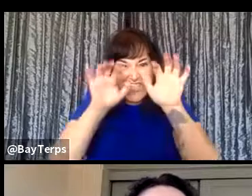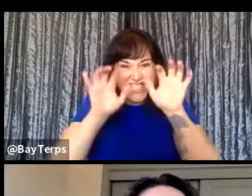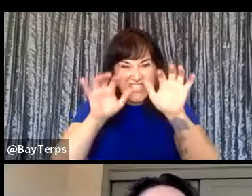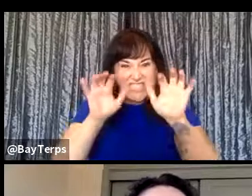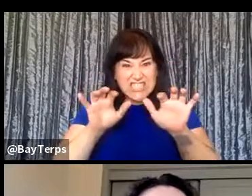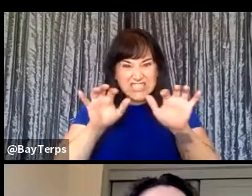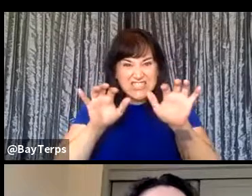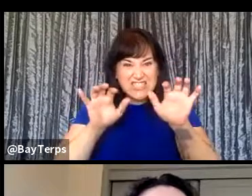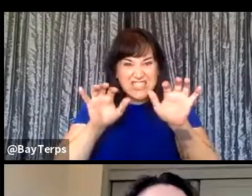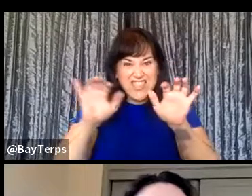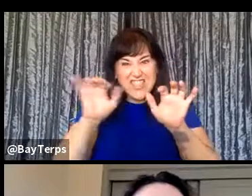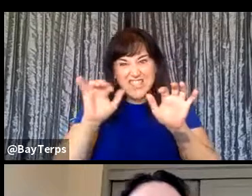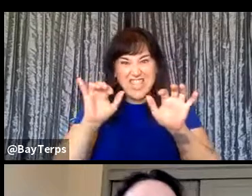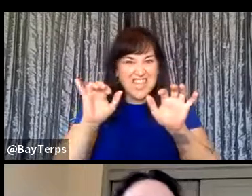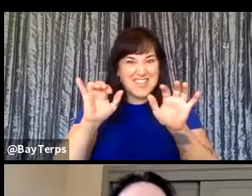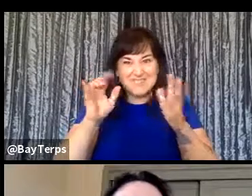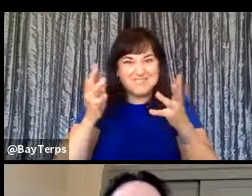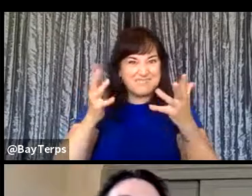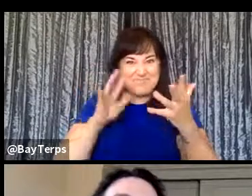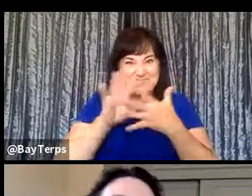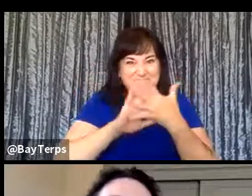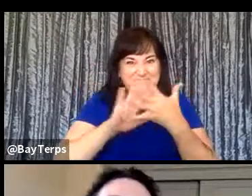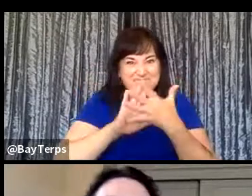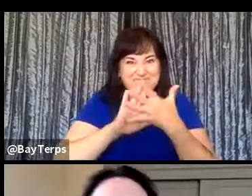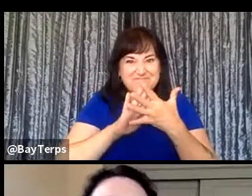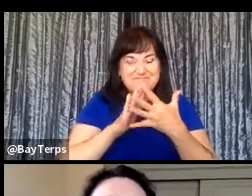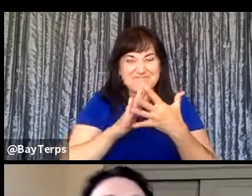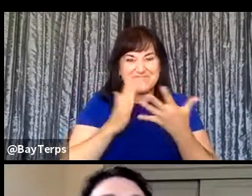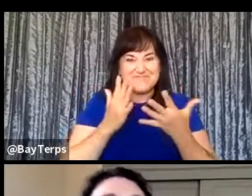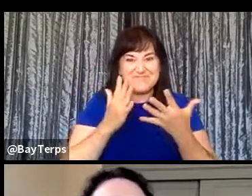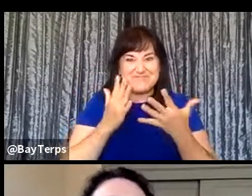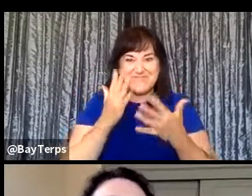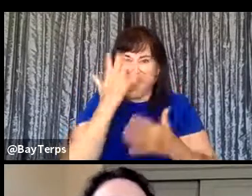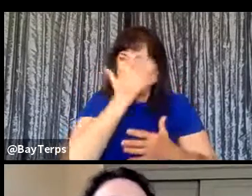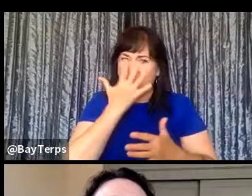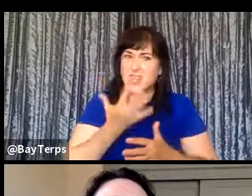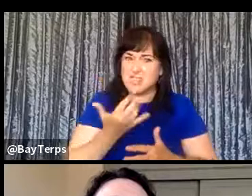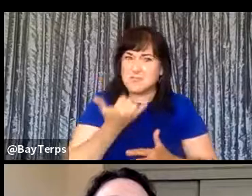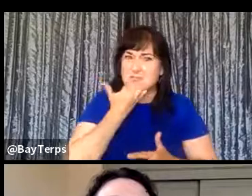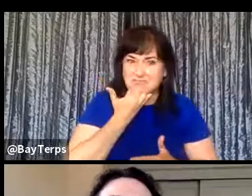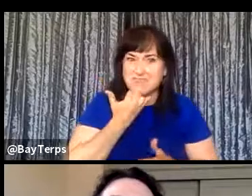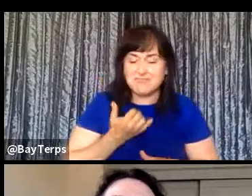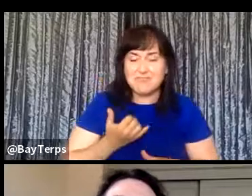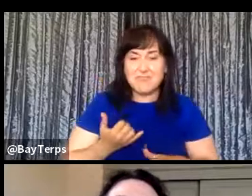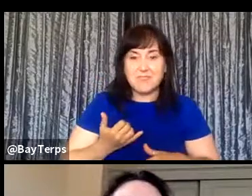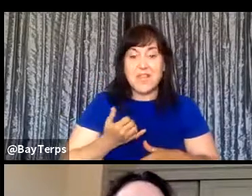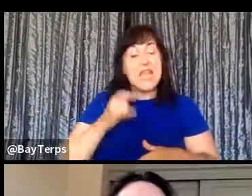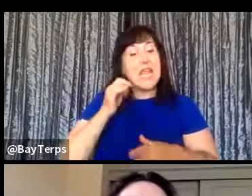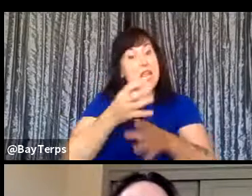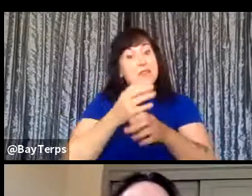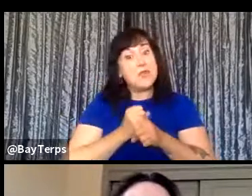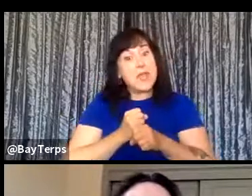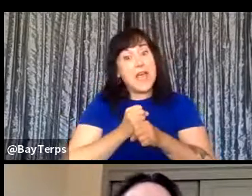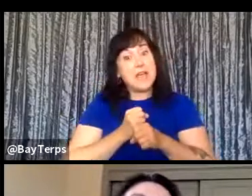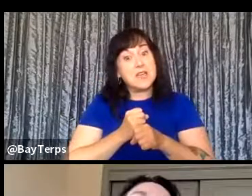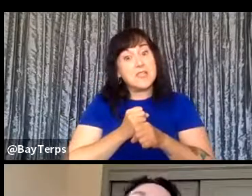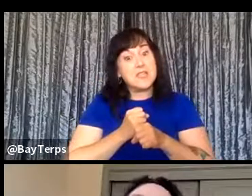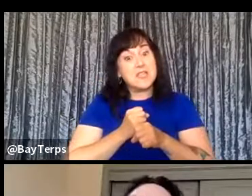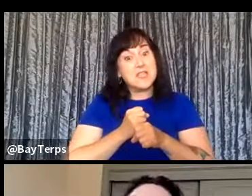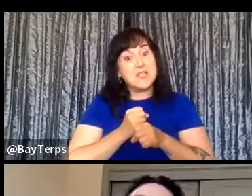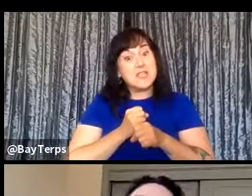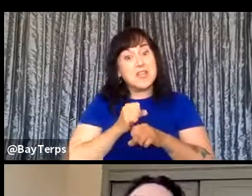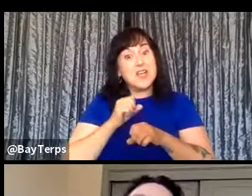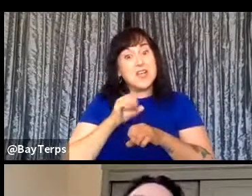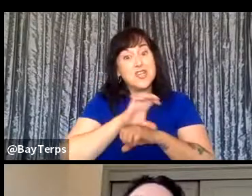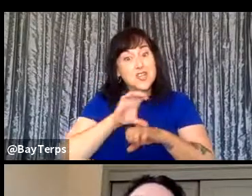how kind of, it kind of looks discolored. It almost looks a bit off. Prime example, if you ever get chocolate and you put it in the fridge